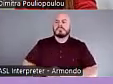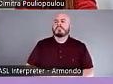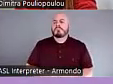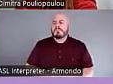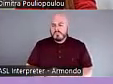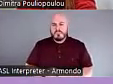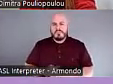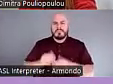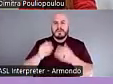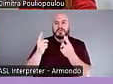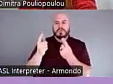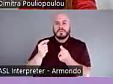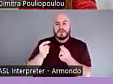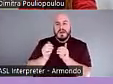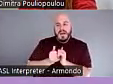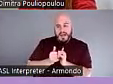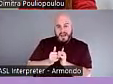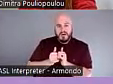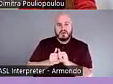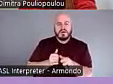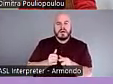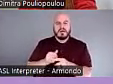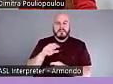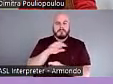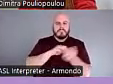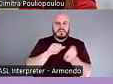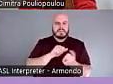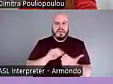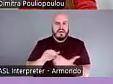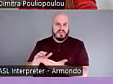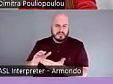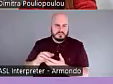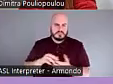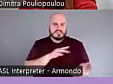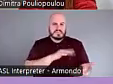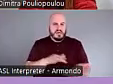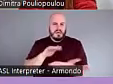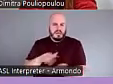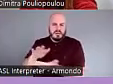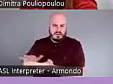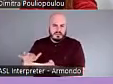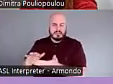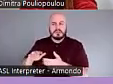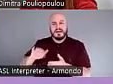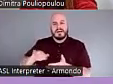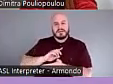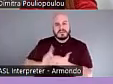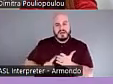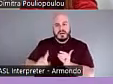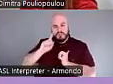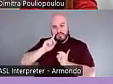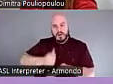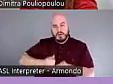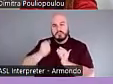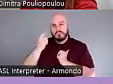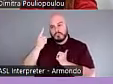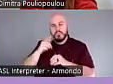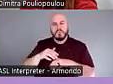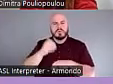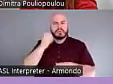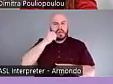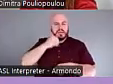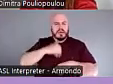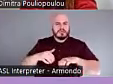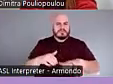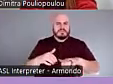to do that, we did a mixed method study designed to identify and understand what daily activities people with